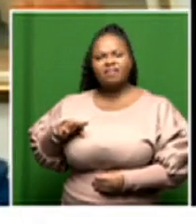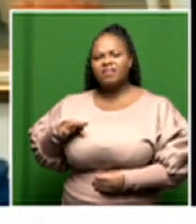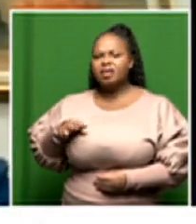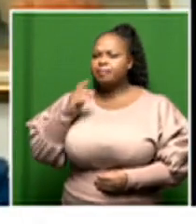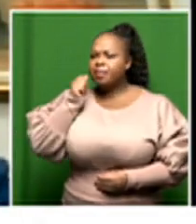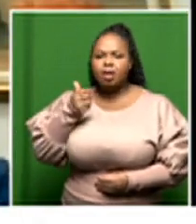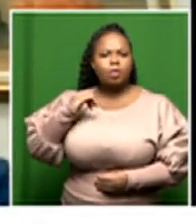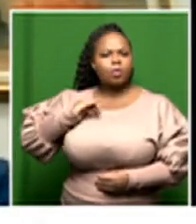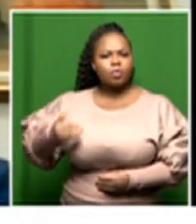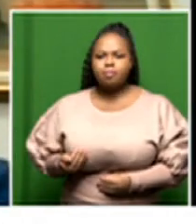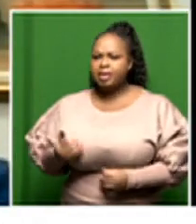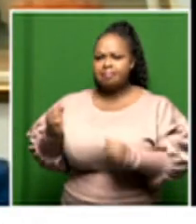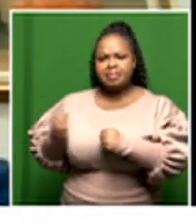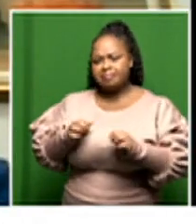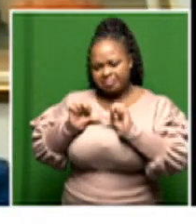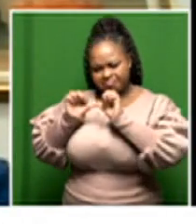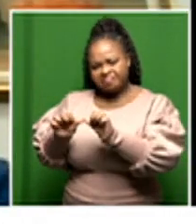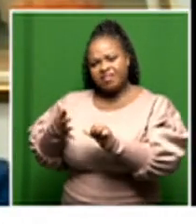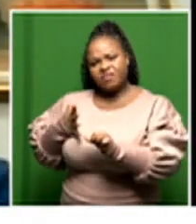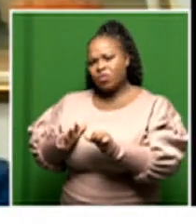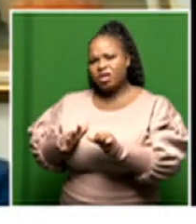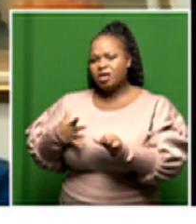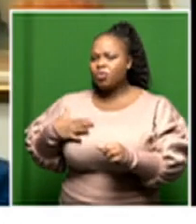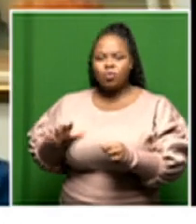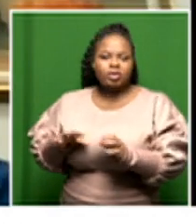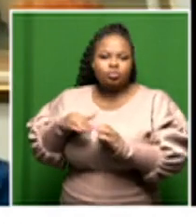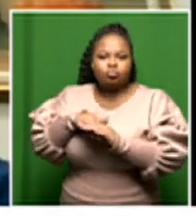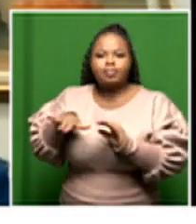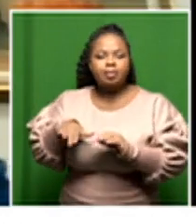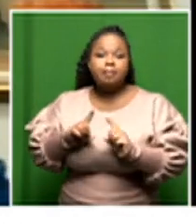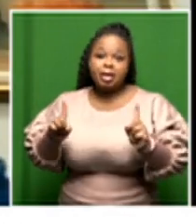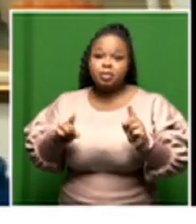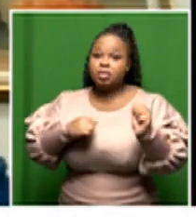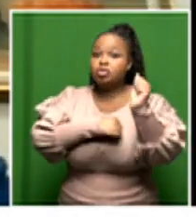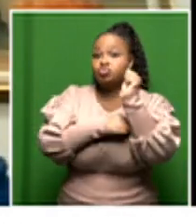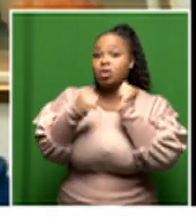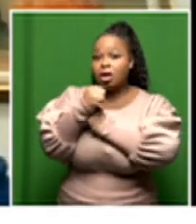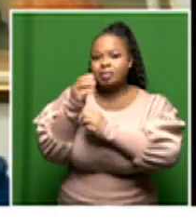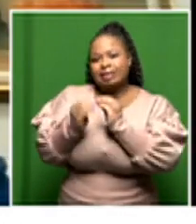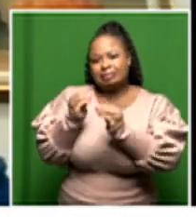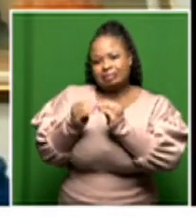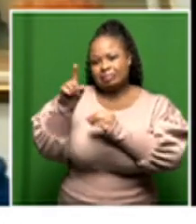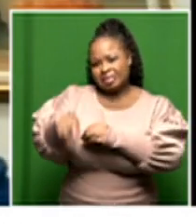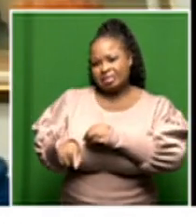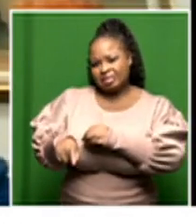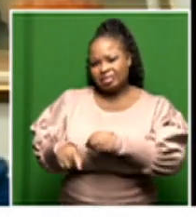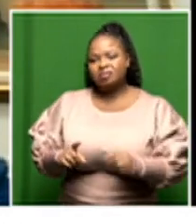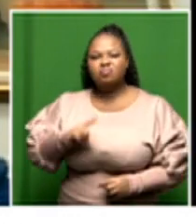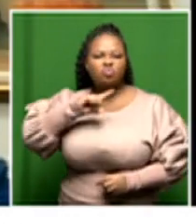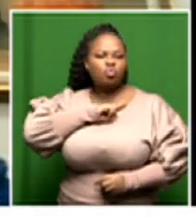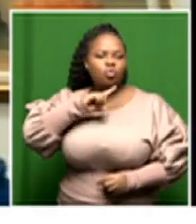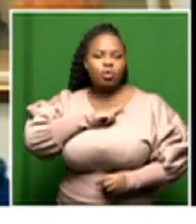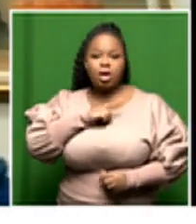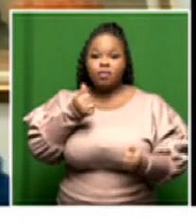women, but we do need to get our structure right. There are far too many